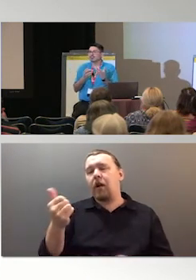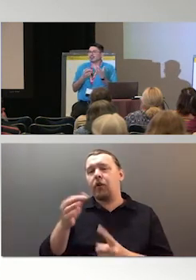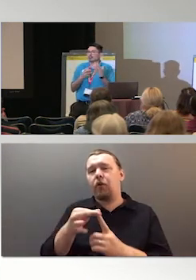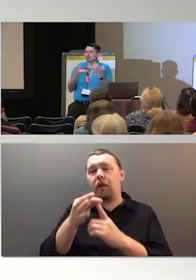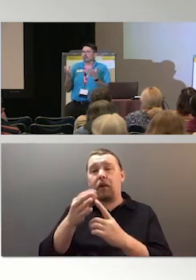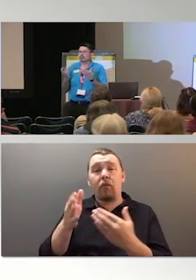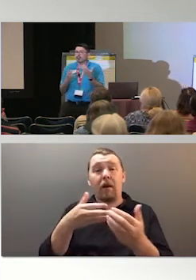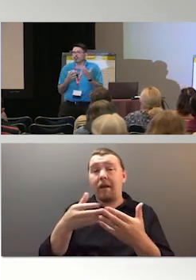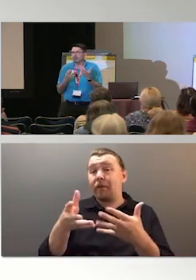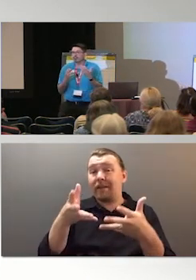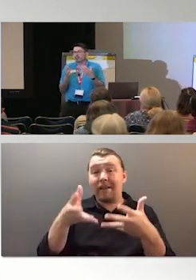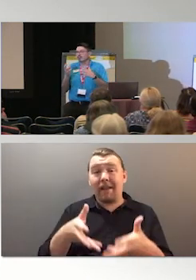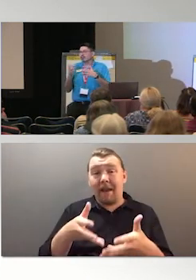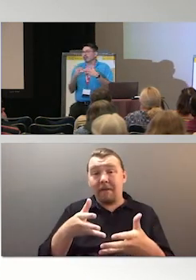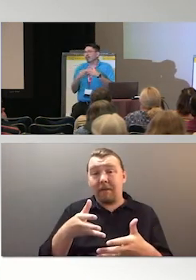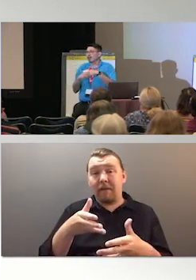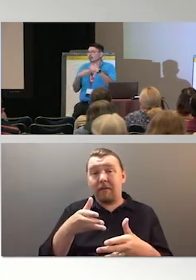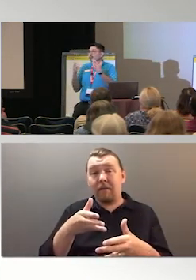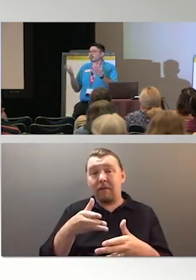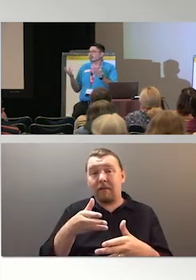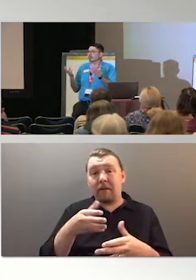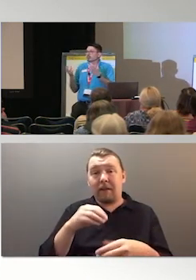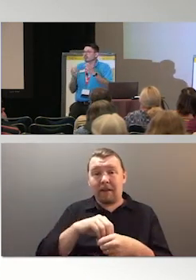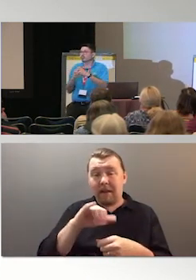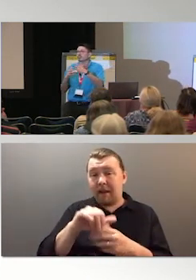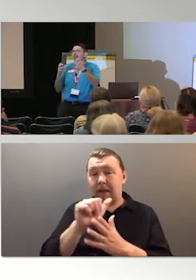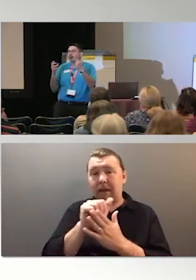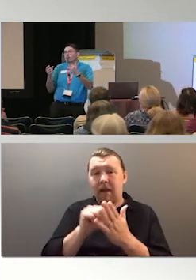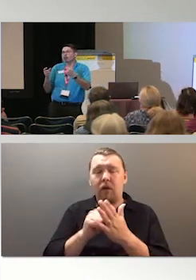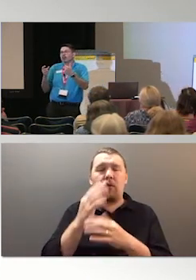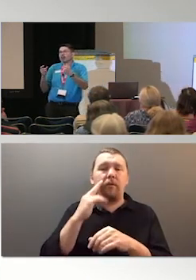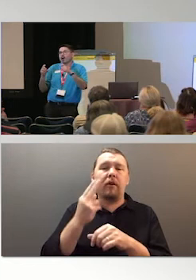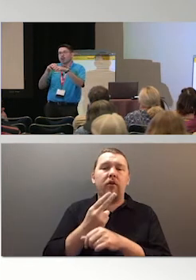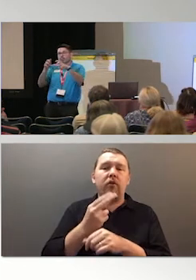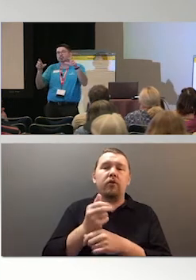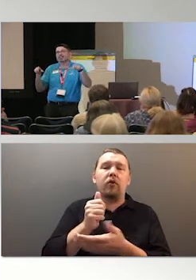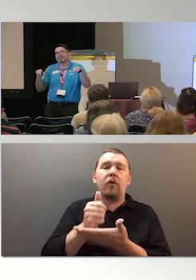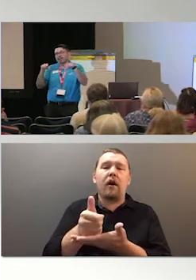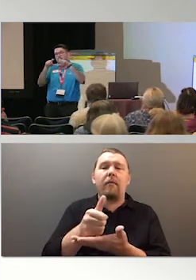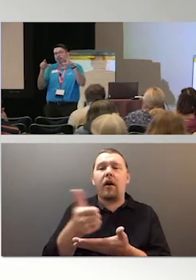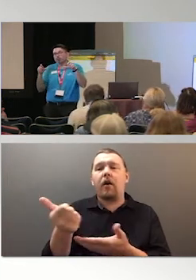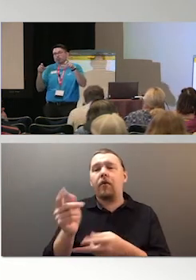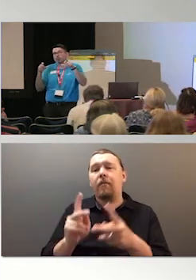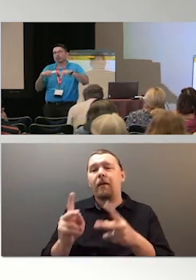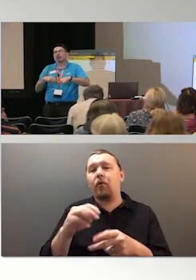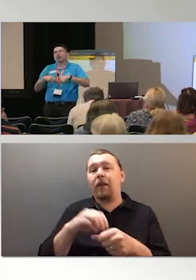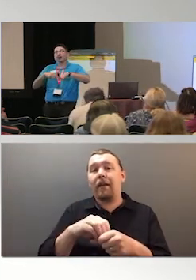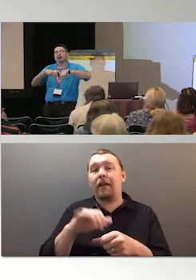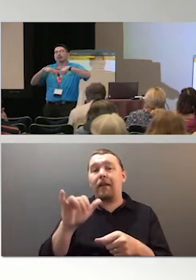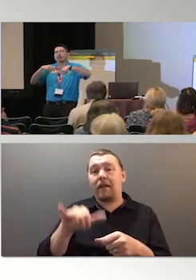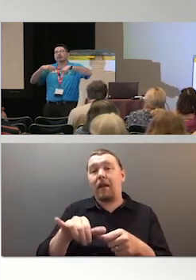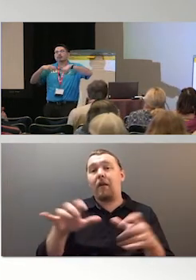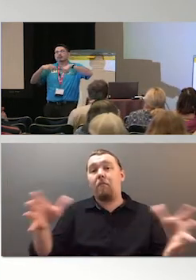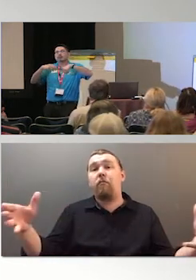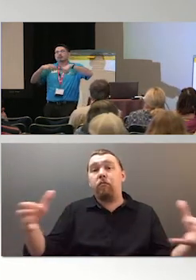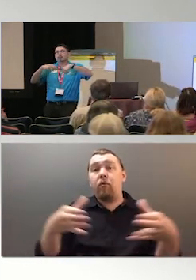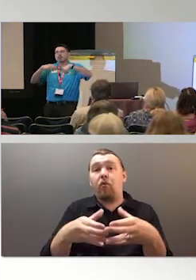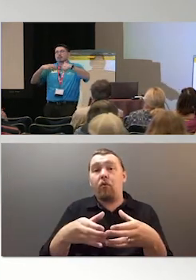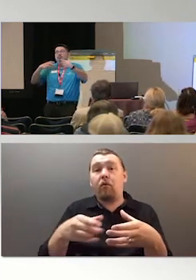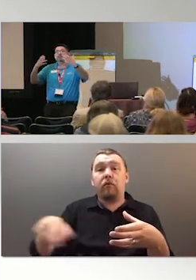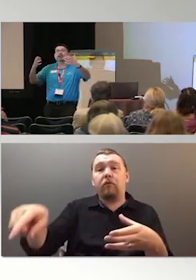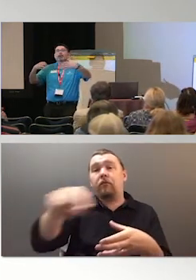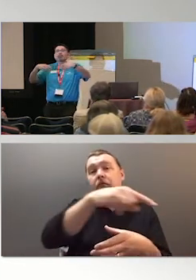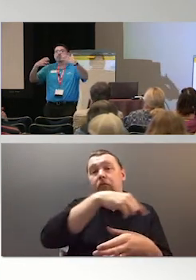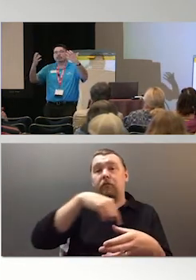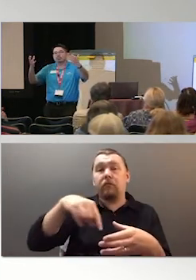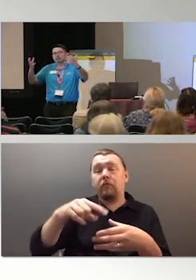any leftover funds, it would be used to help others in that pool and be